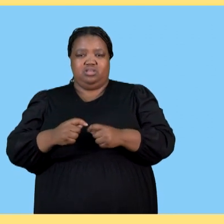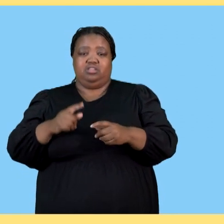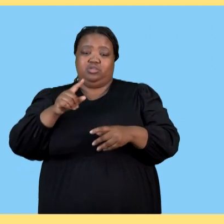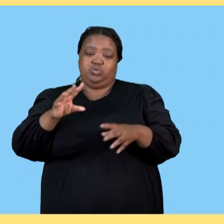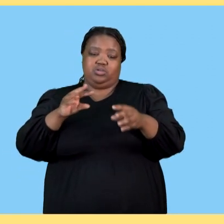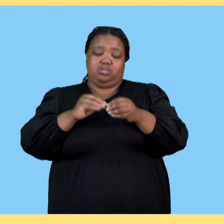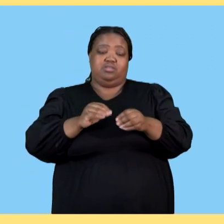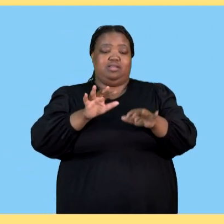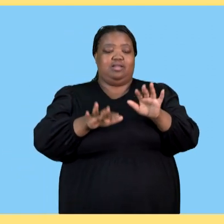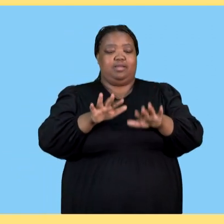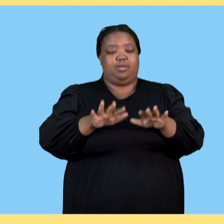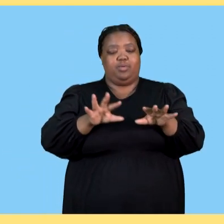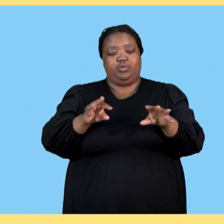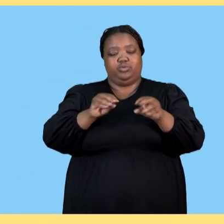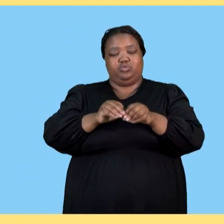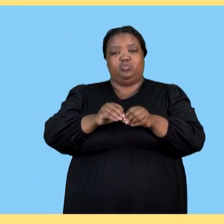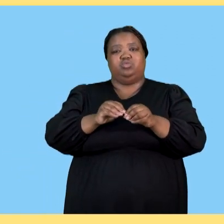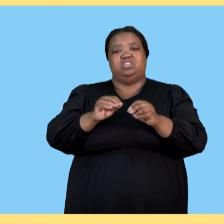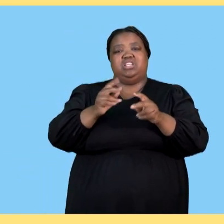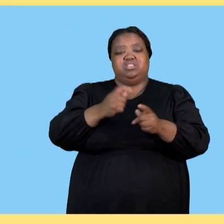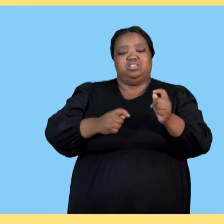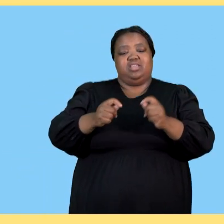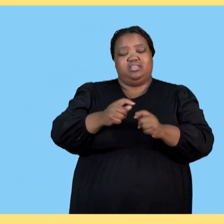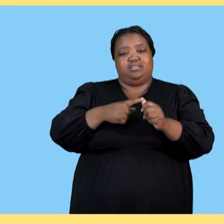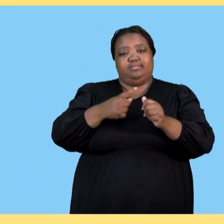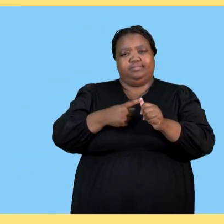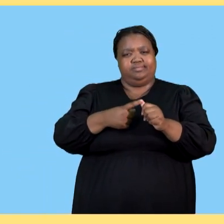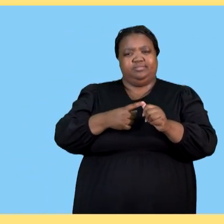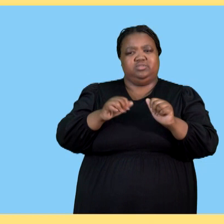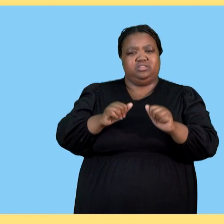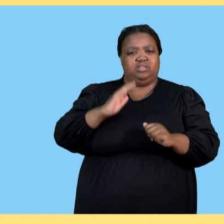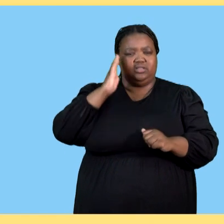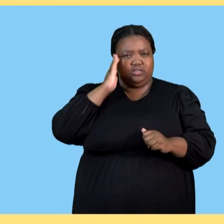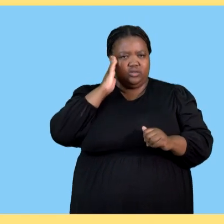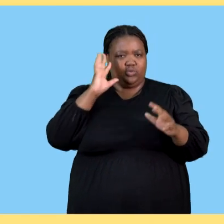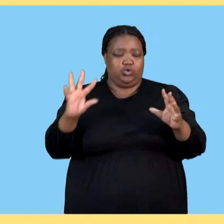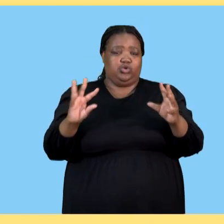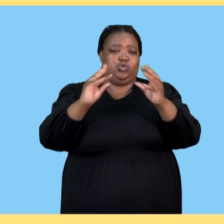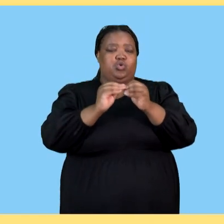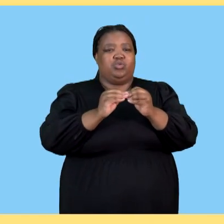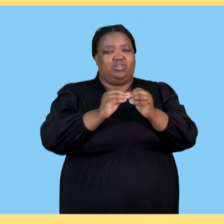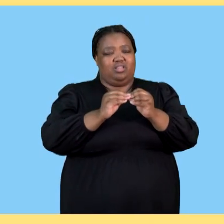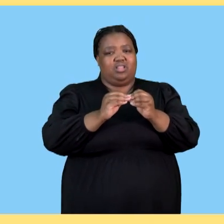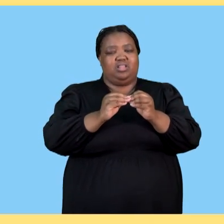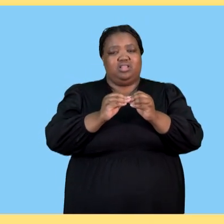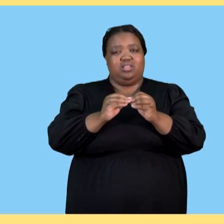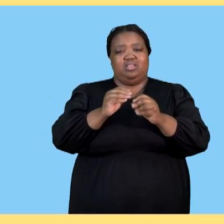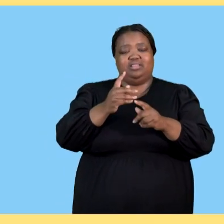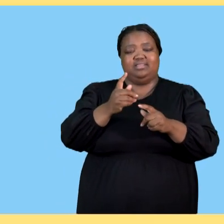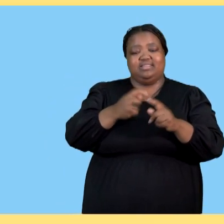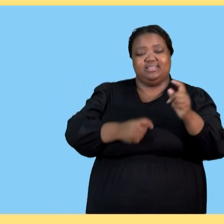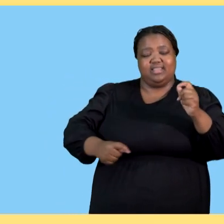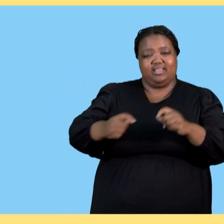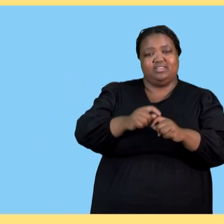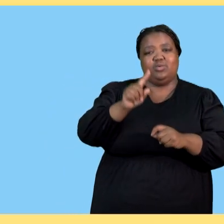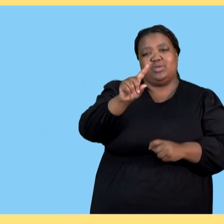sales for April. All right. So we know that total sales are 100%. Total sales